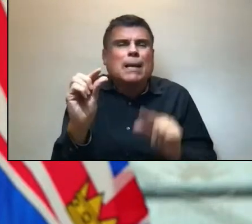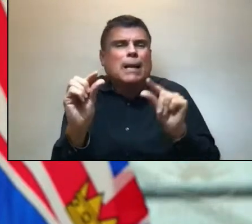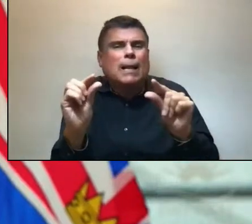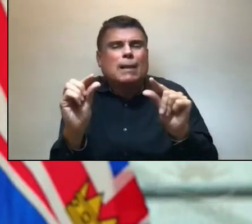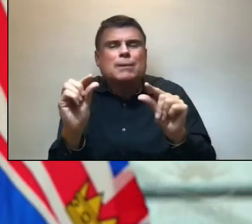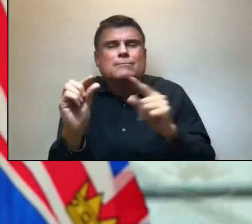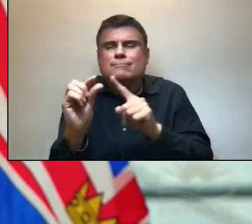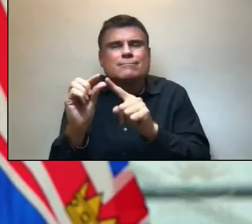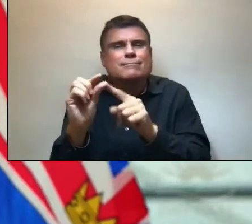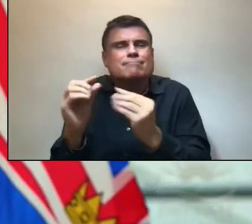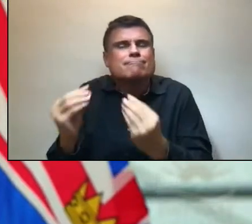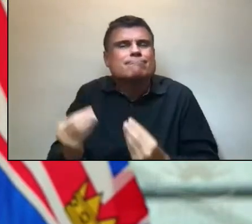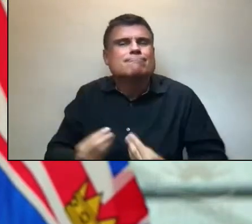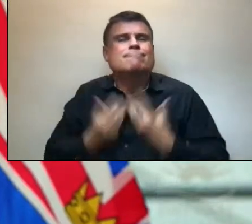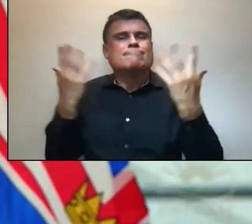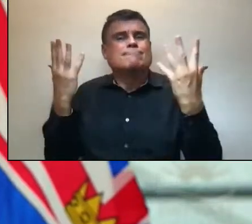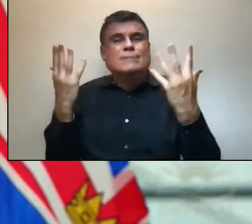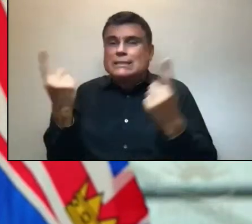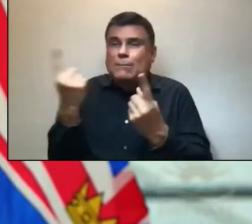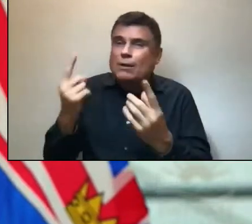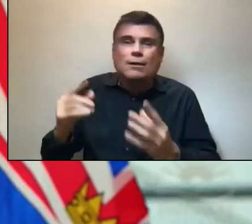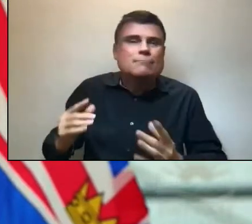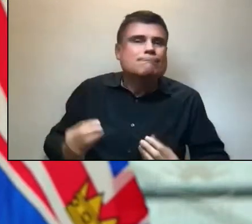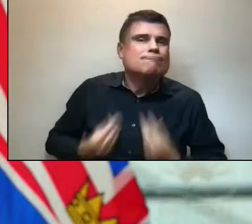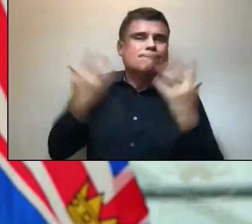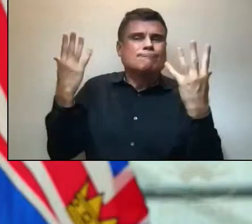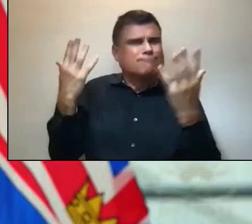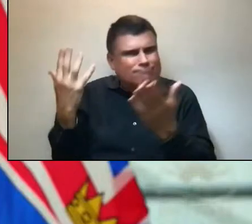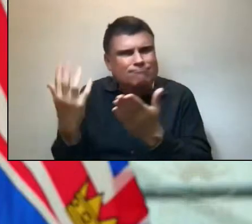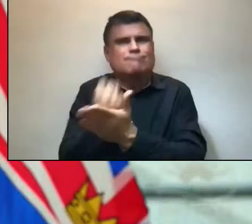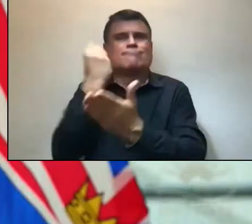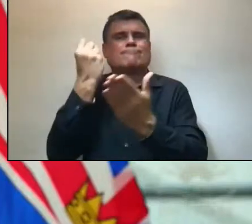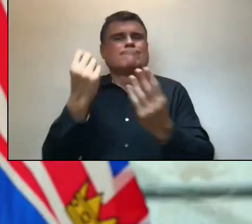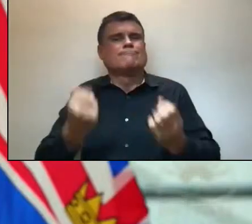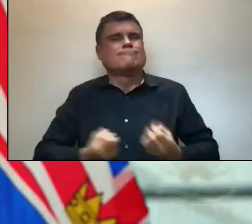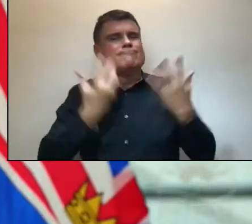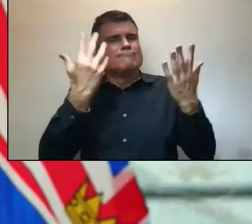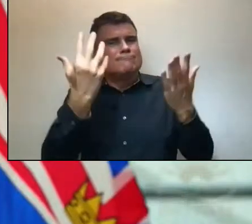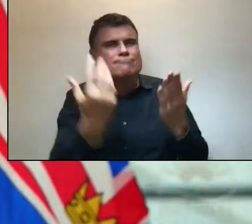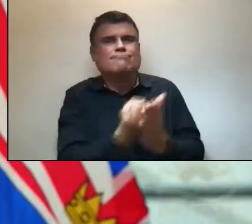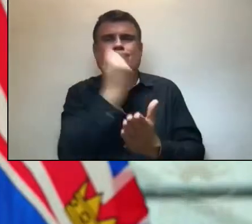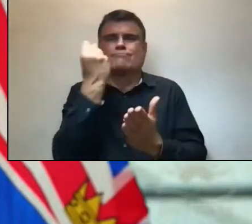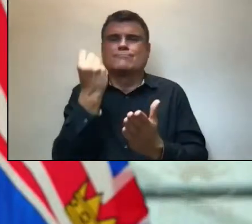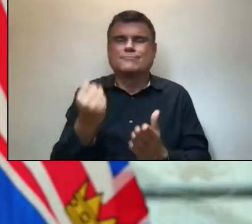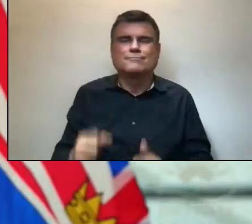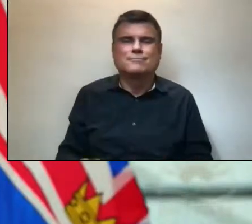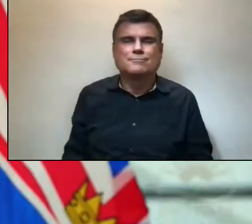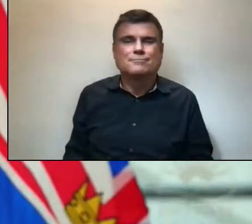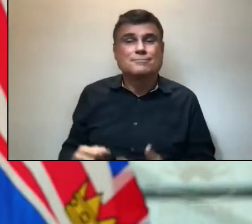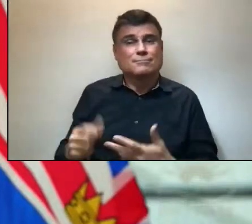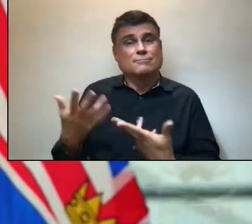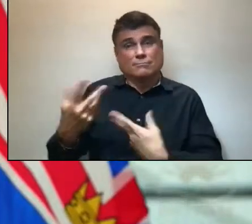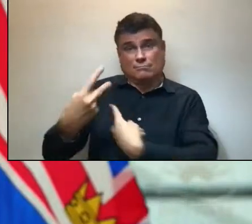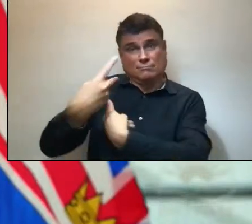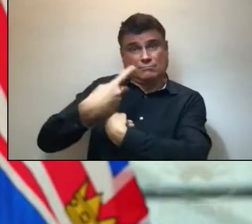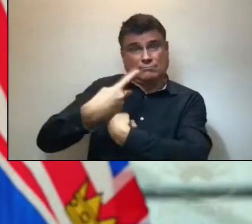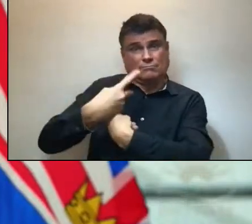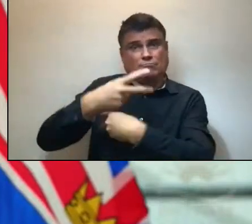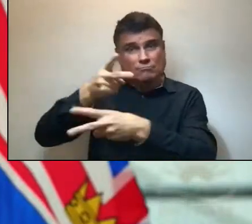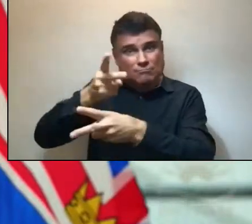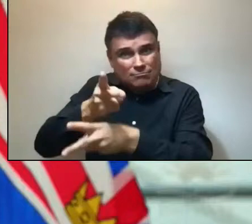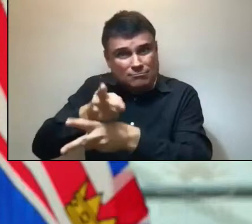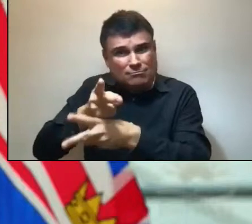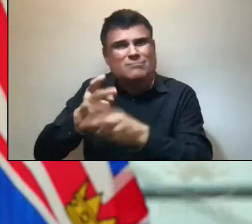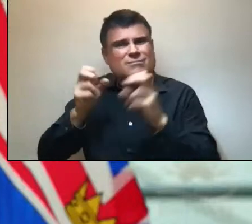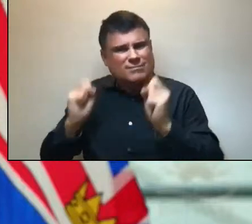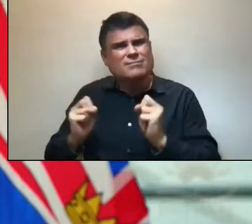that we know work, and support each other to do that, as we have been all along, with kindness and compassion. Thank